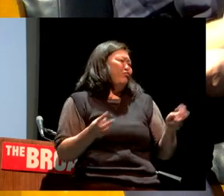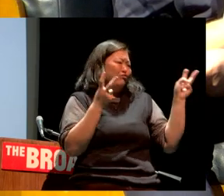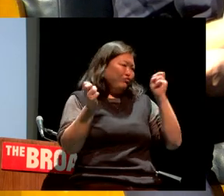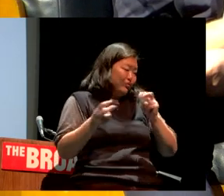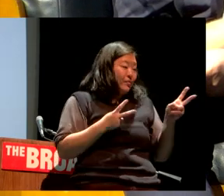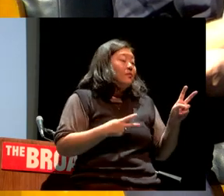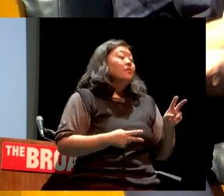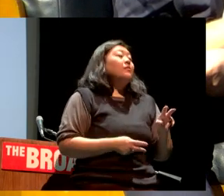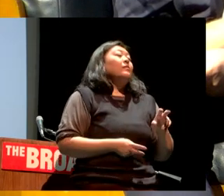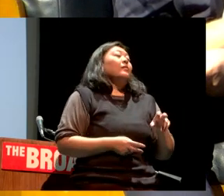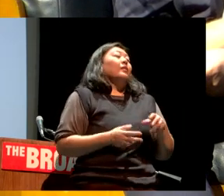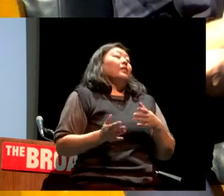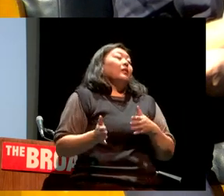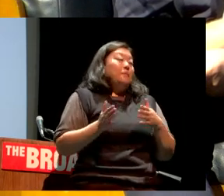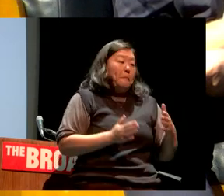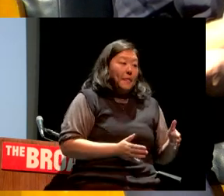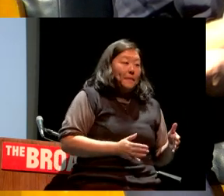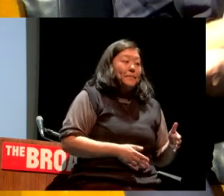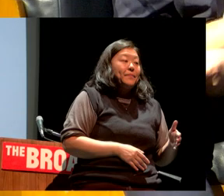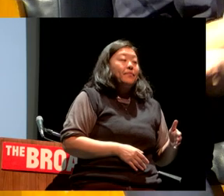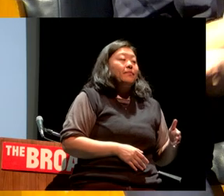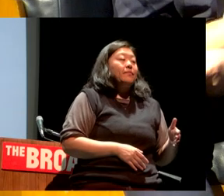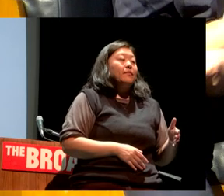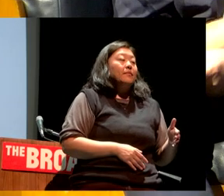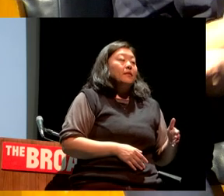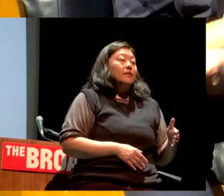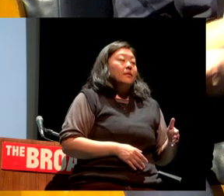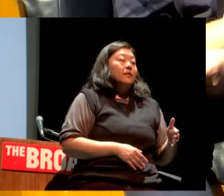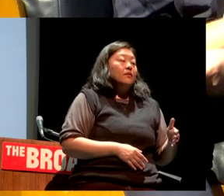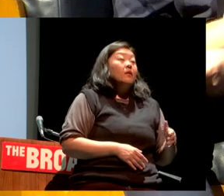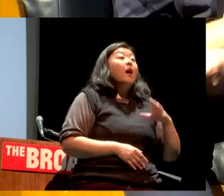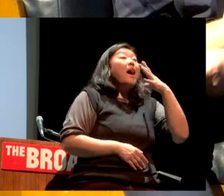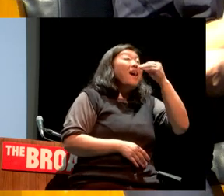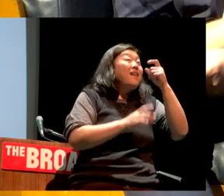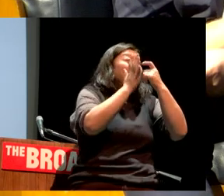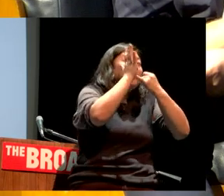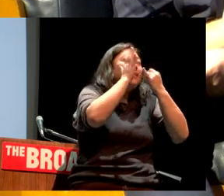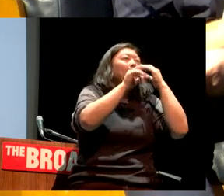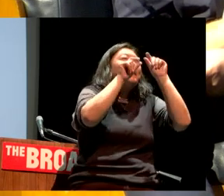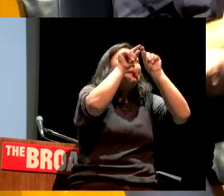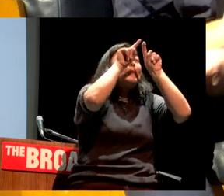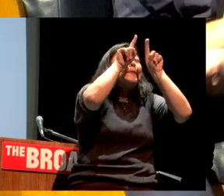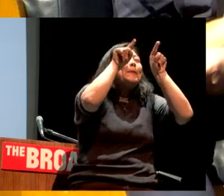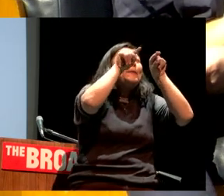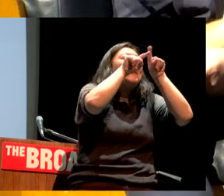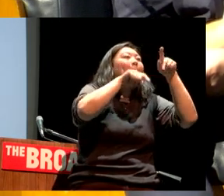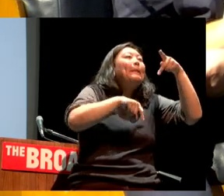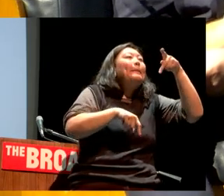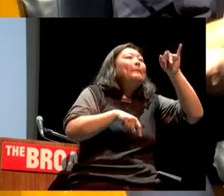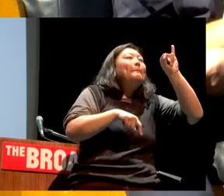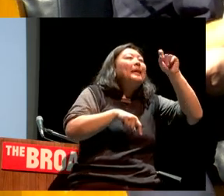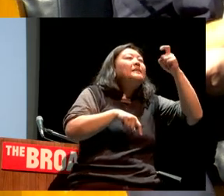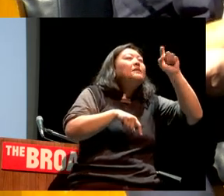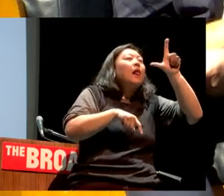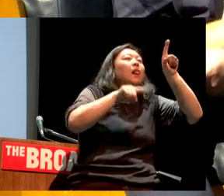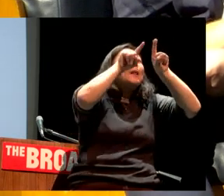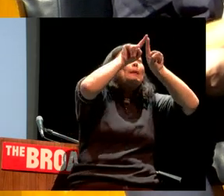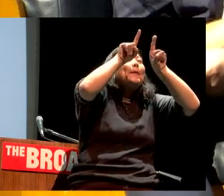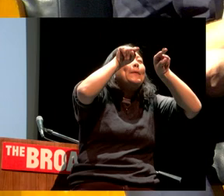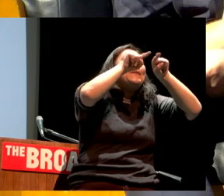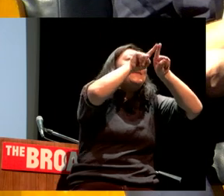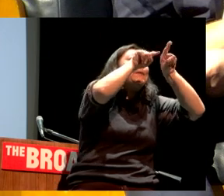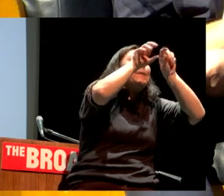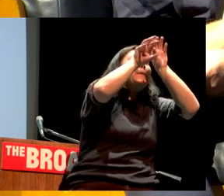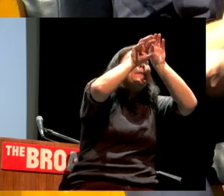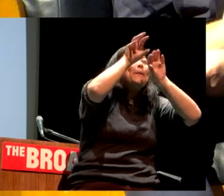an art form that has been there forever and still today. Oh, my voice is shit. It's weird. Still in the art, in the video game world, you still